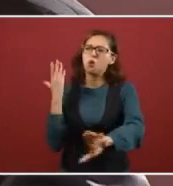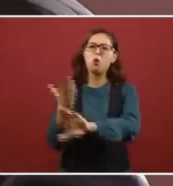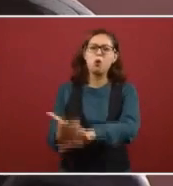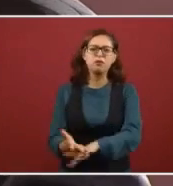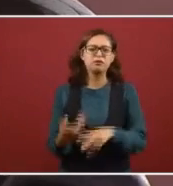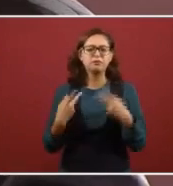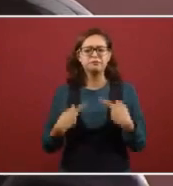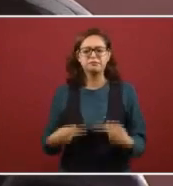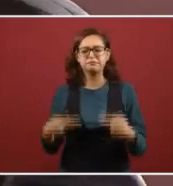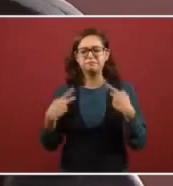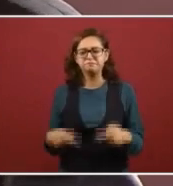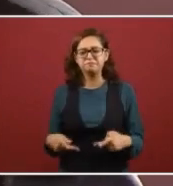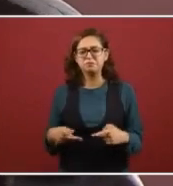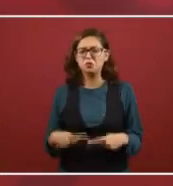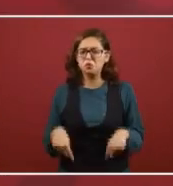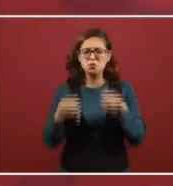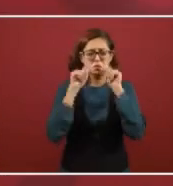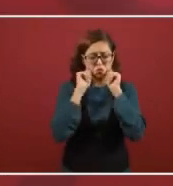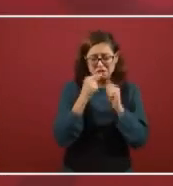over people,